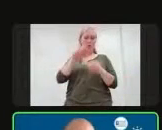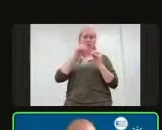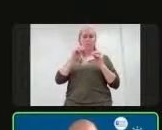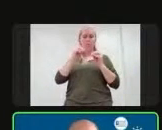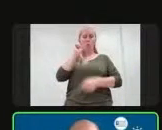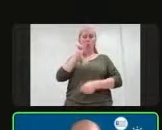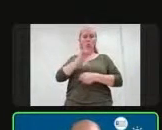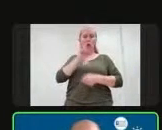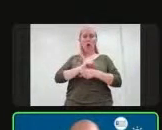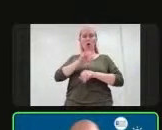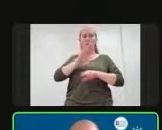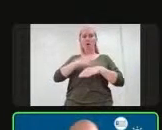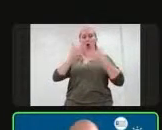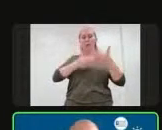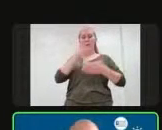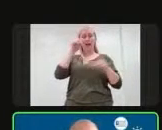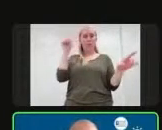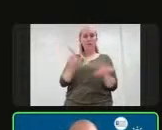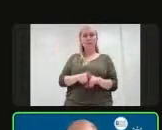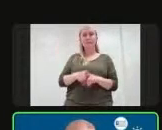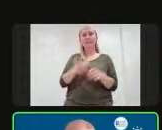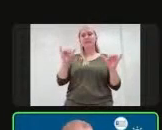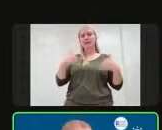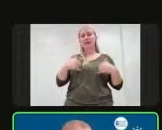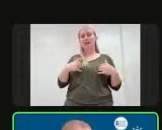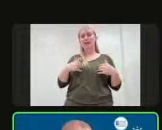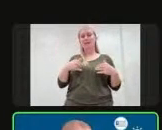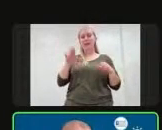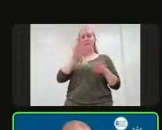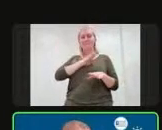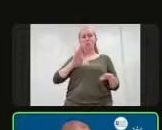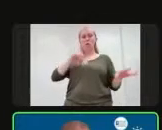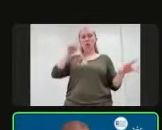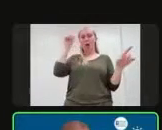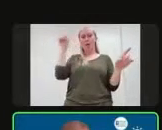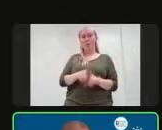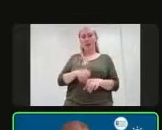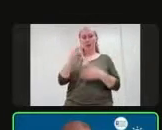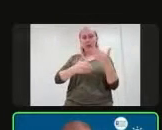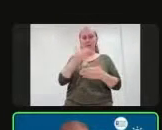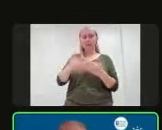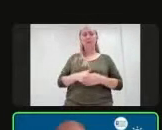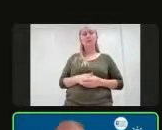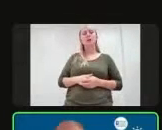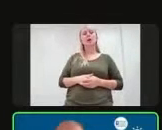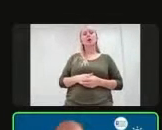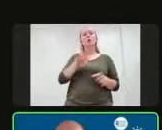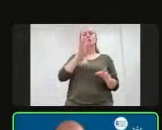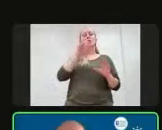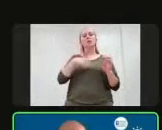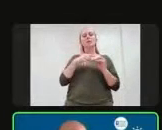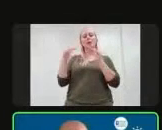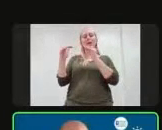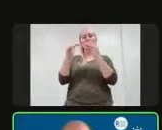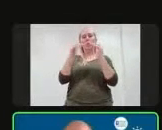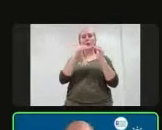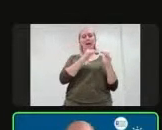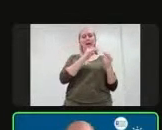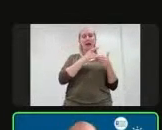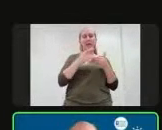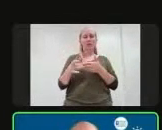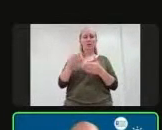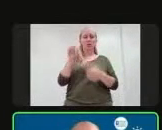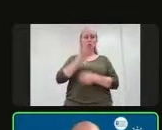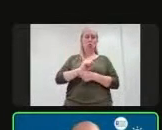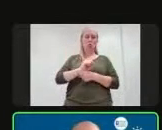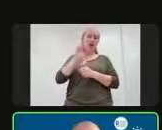operating agreements. We still have that board superintendent operating agreement to do some work on. And then we had talked about equity governance work in